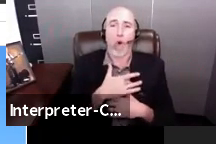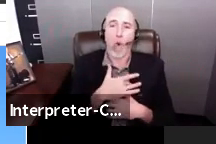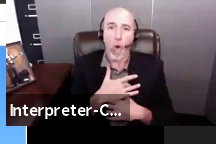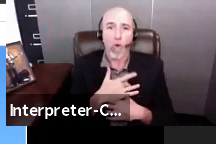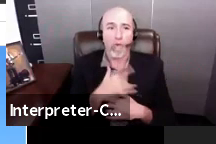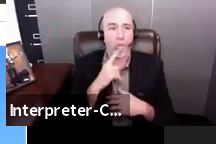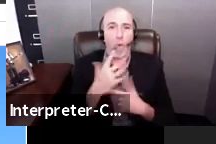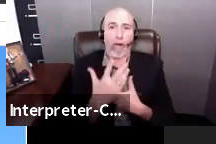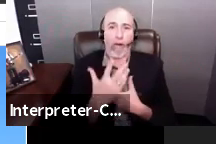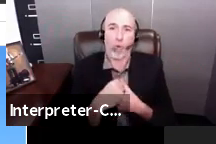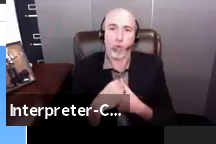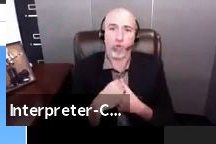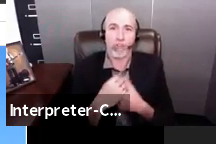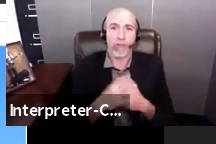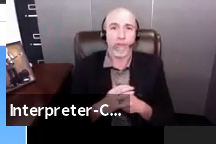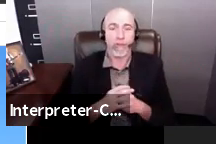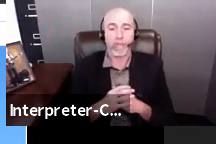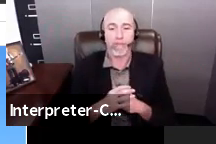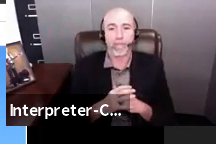inclusion.